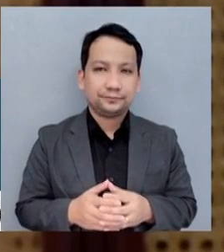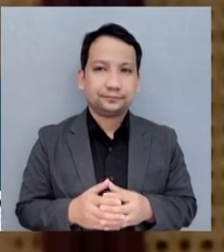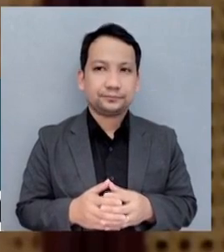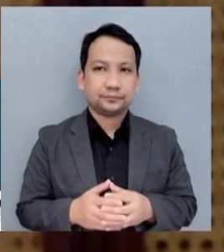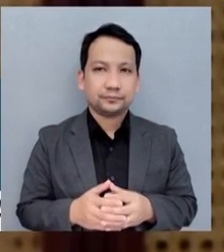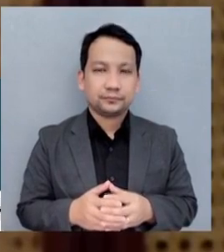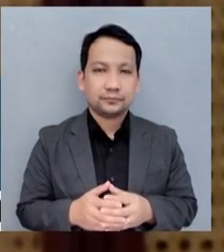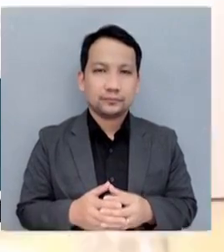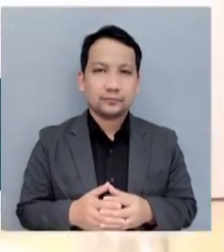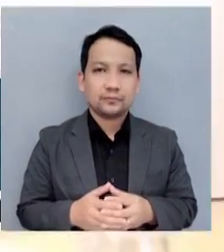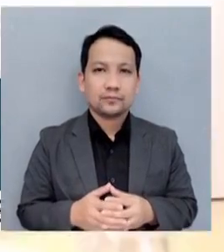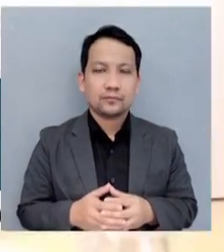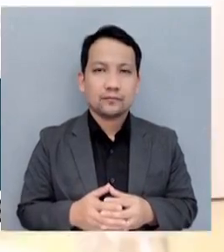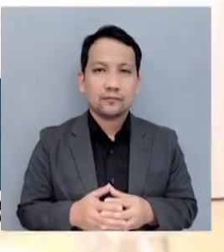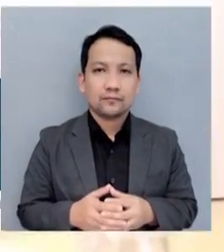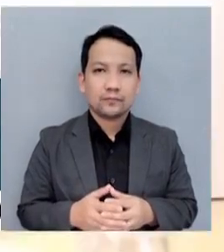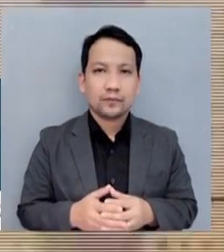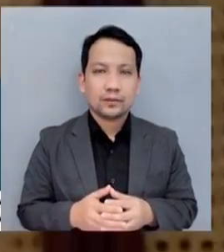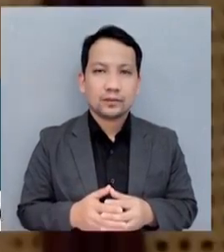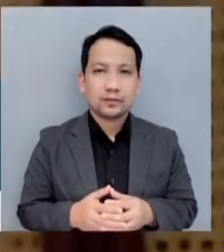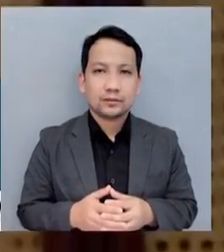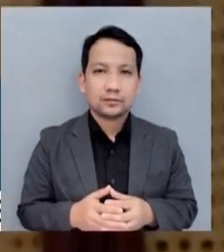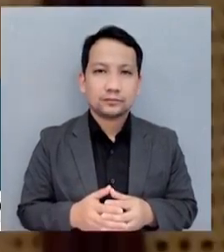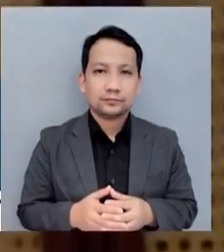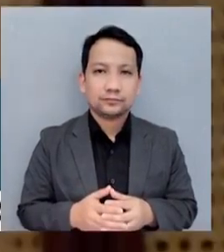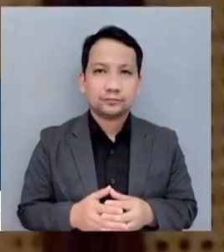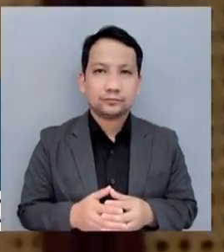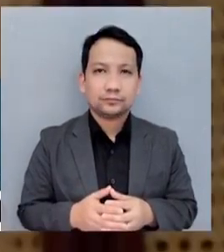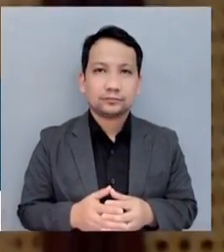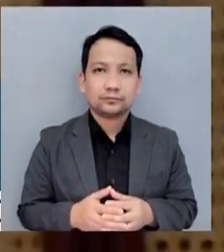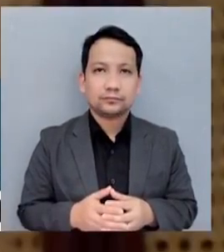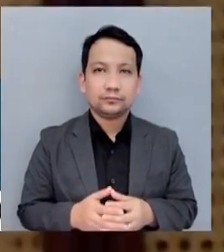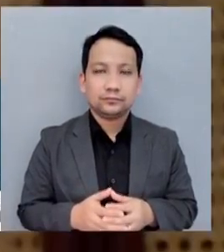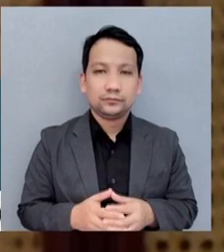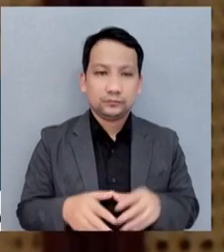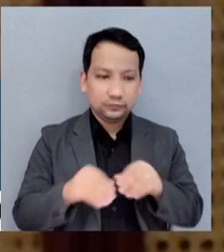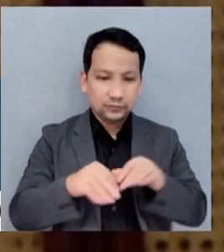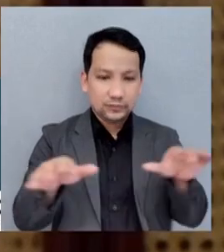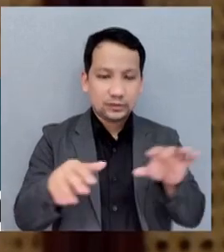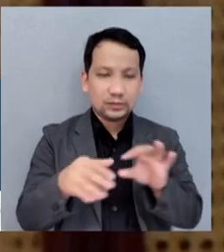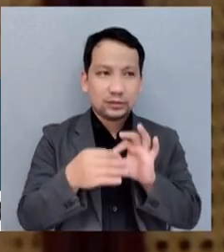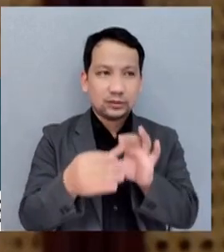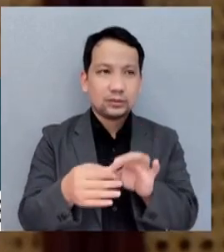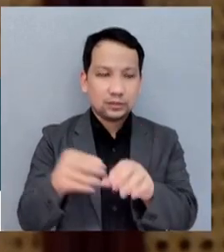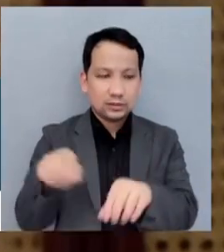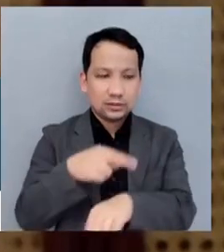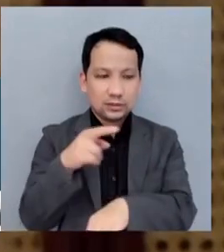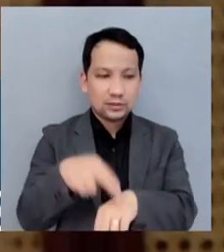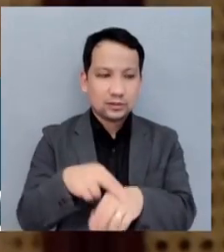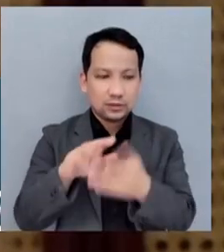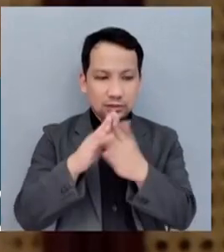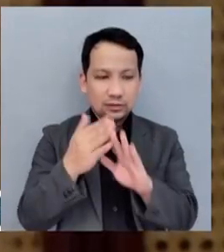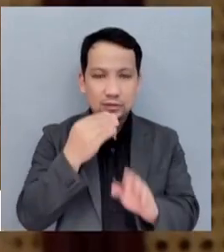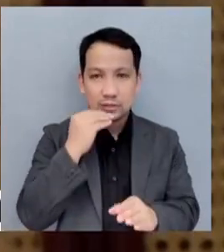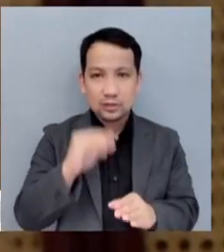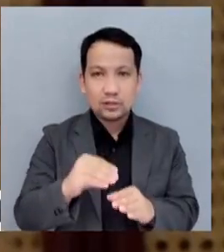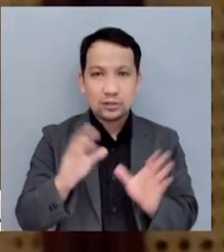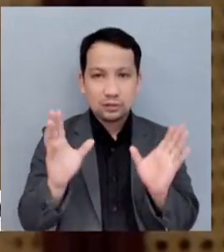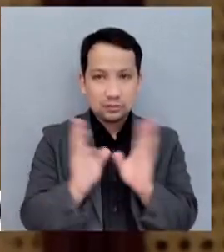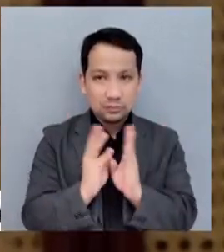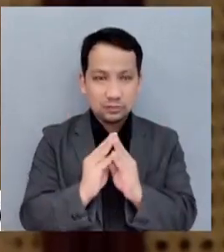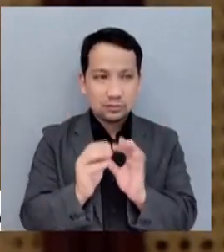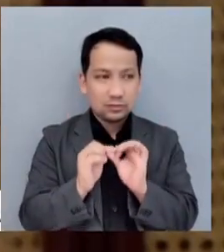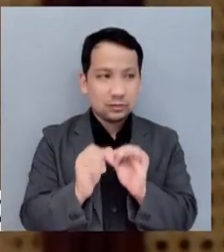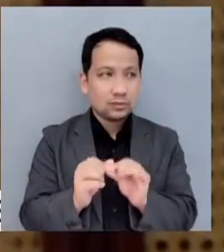He issued that statement during the first joint National Peace and Order Council and Regional Peace and Order Council meeting in